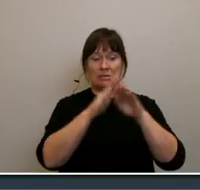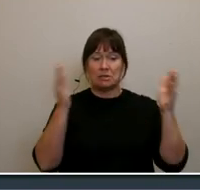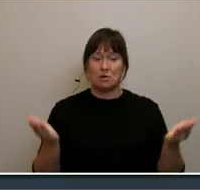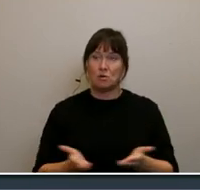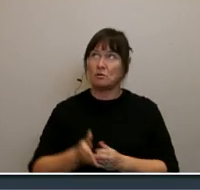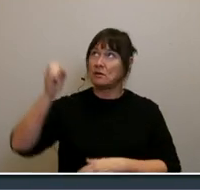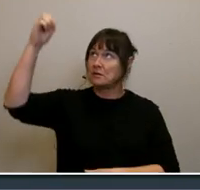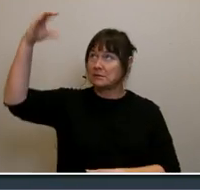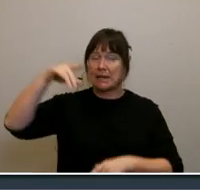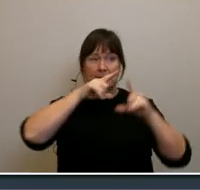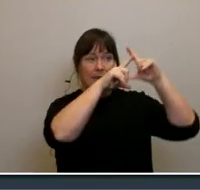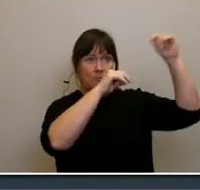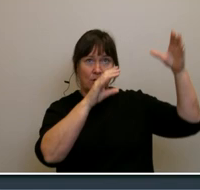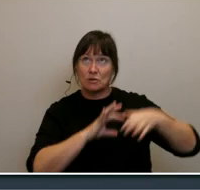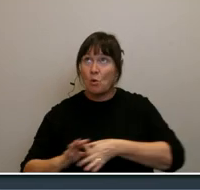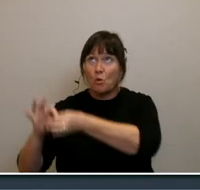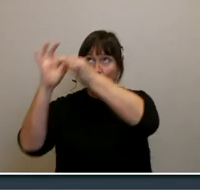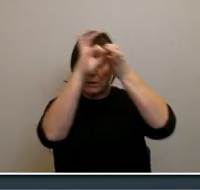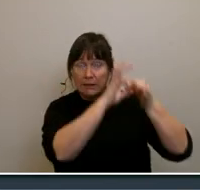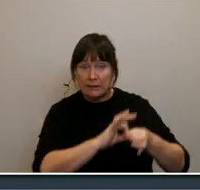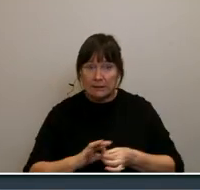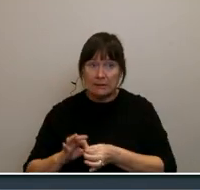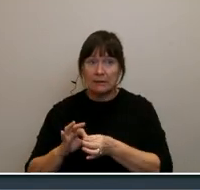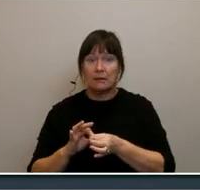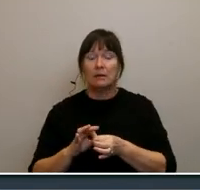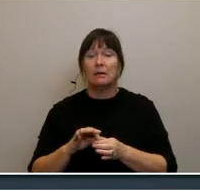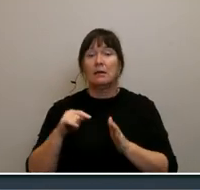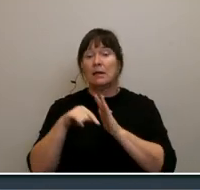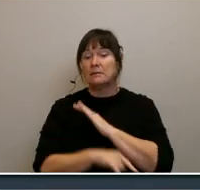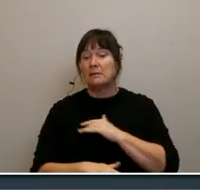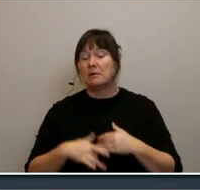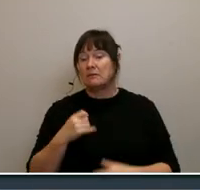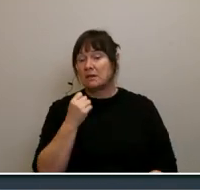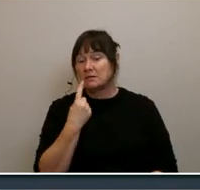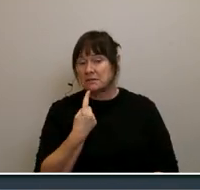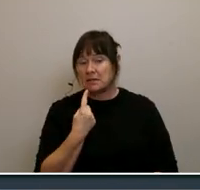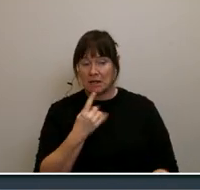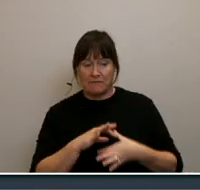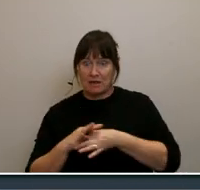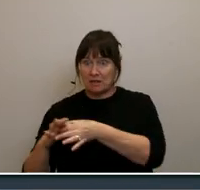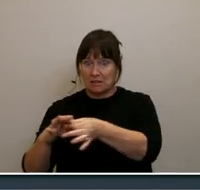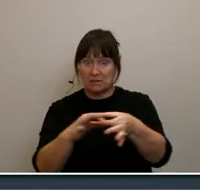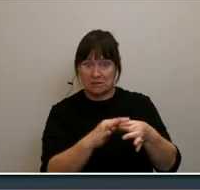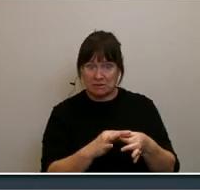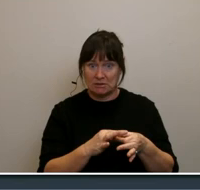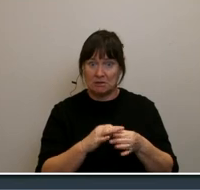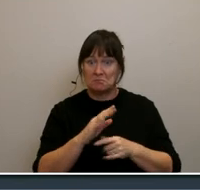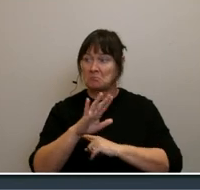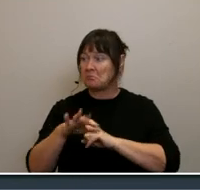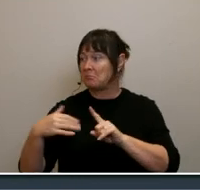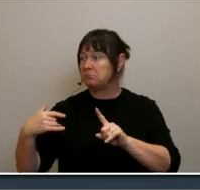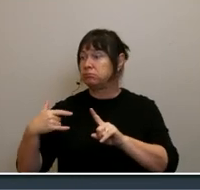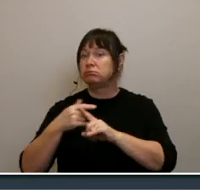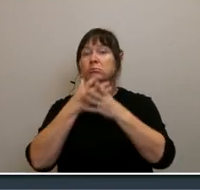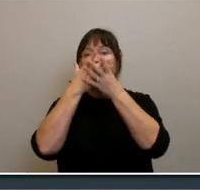Moon and each other. As I see it, a deep and lived understanding of our dependence and interconnection has largely been forgotten by the